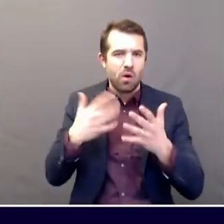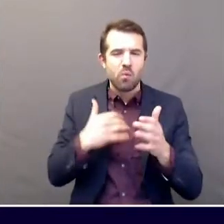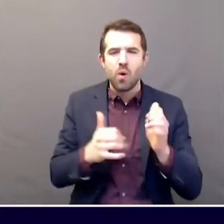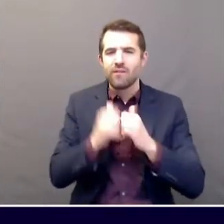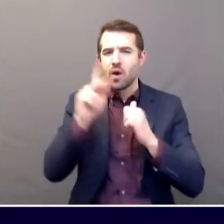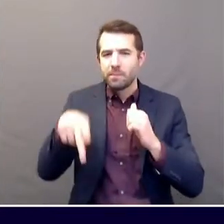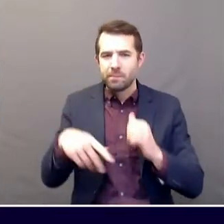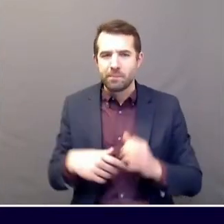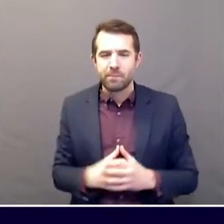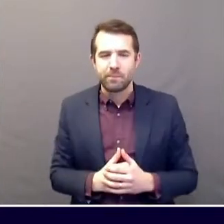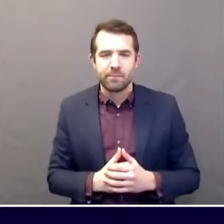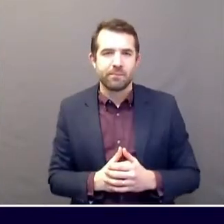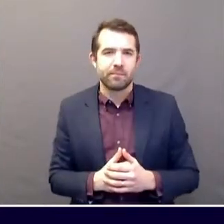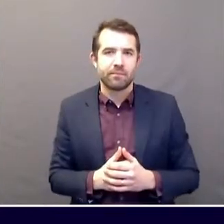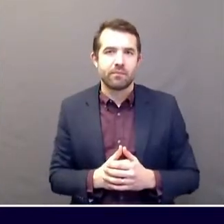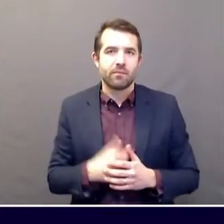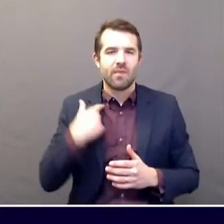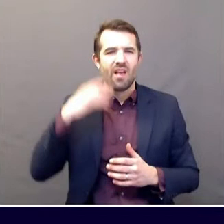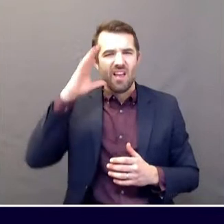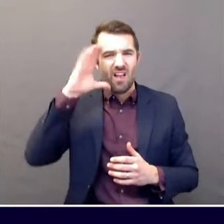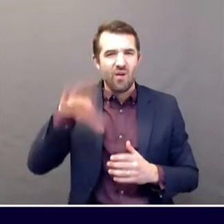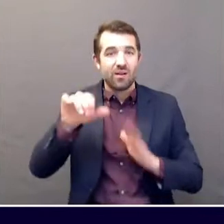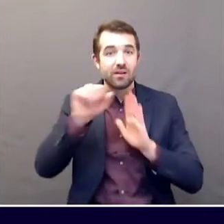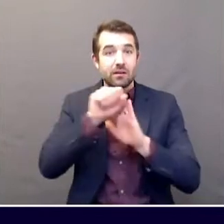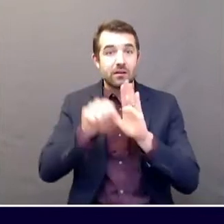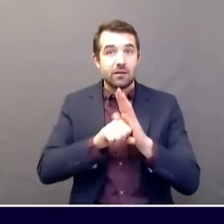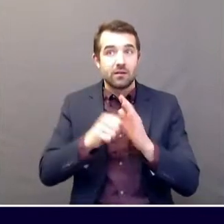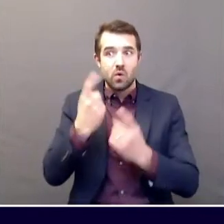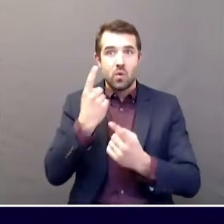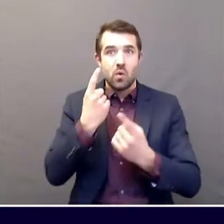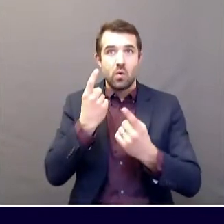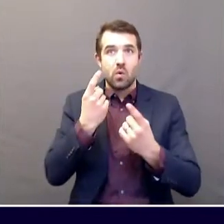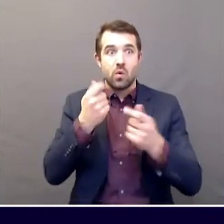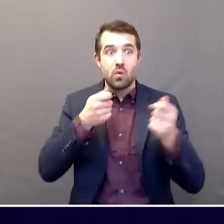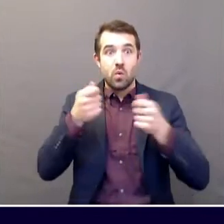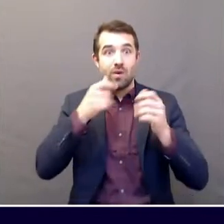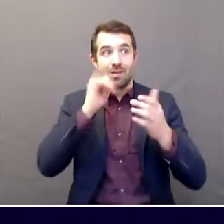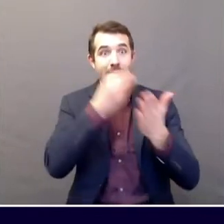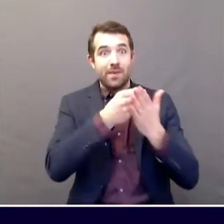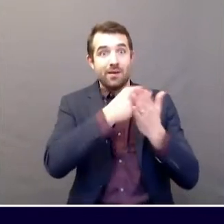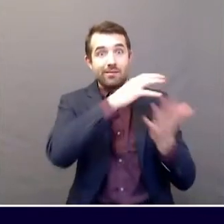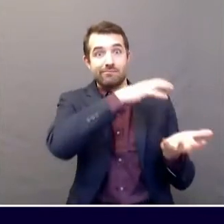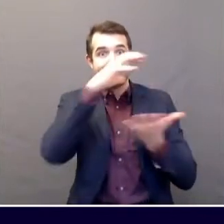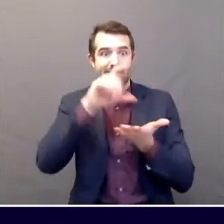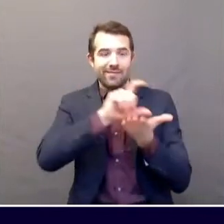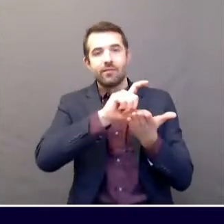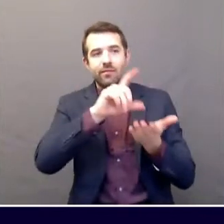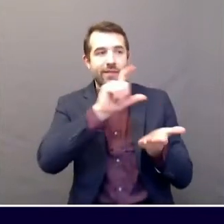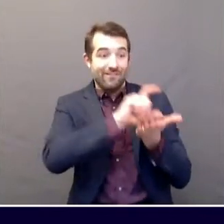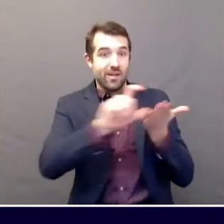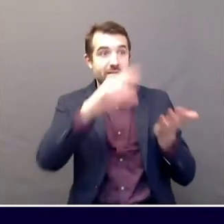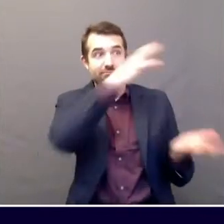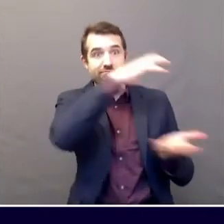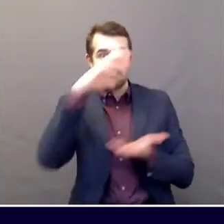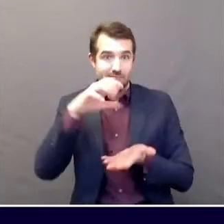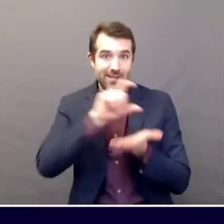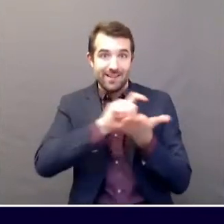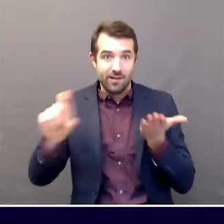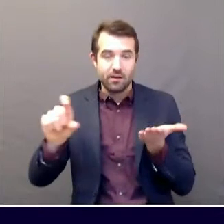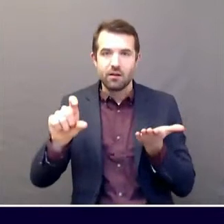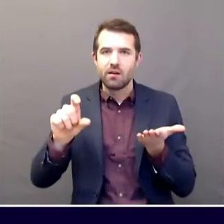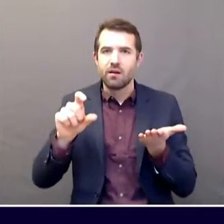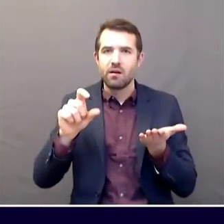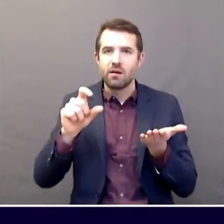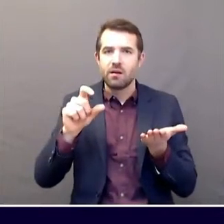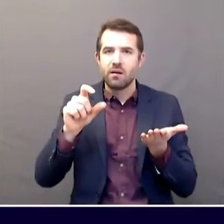control over when these vaccines arrived. You're merely a conduit for information. But as we see the numbers you're talking about today,